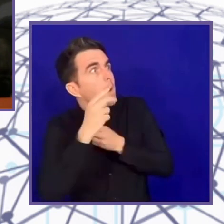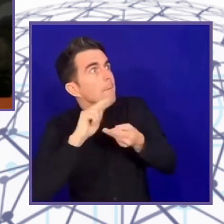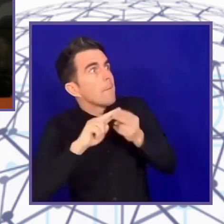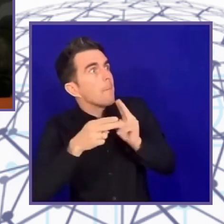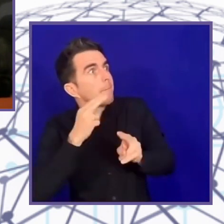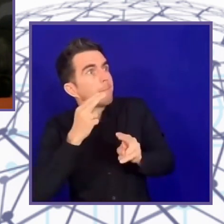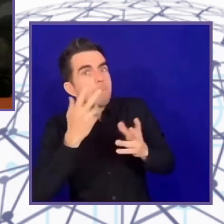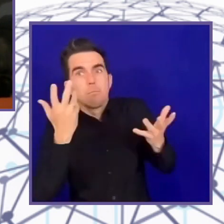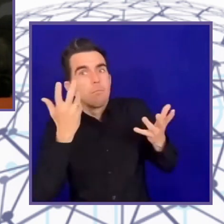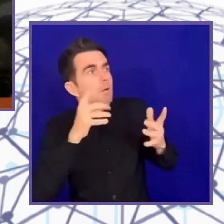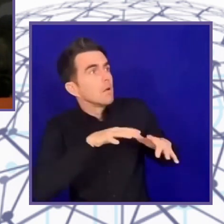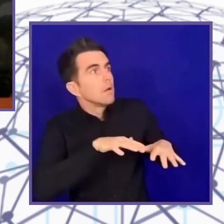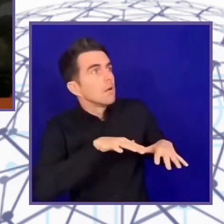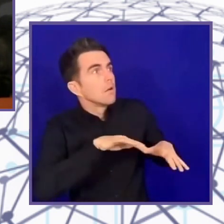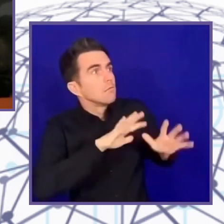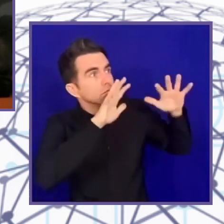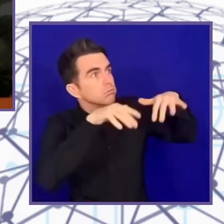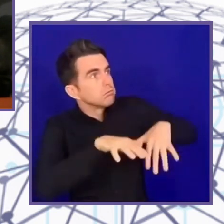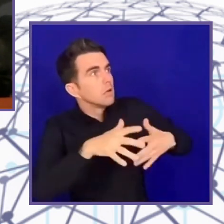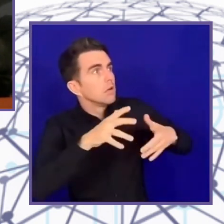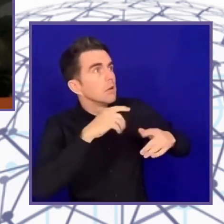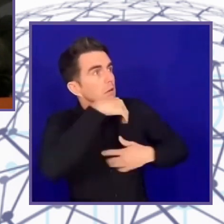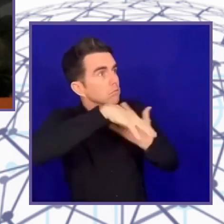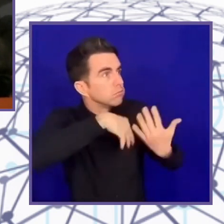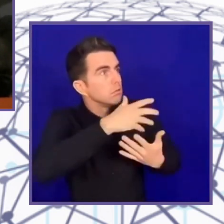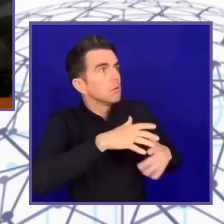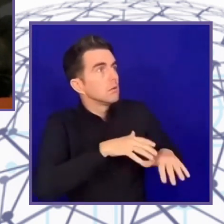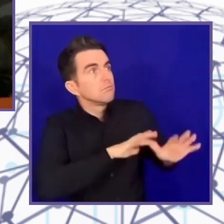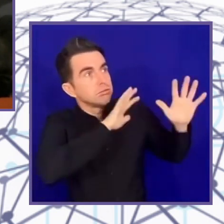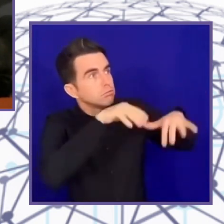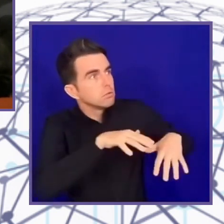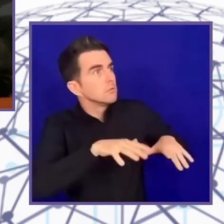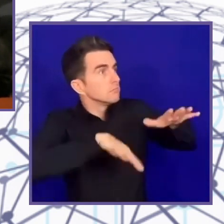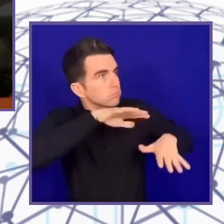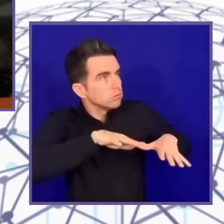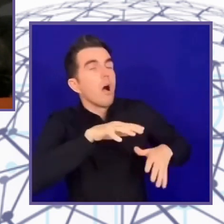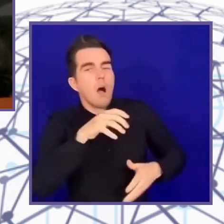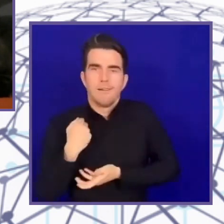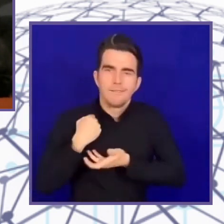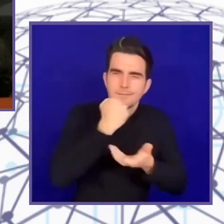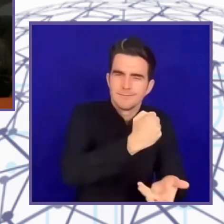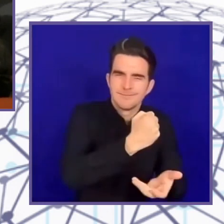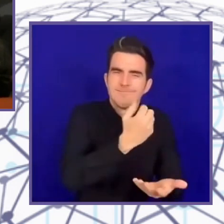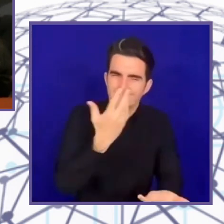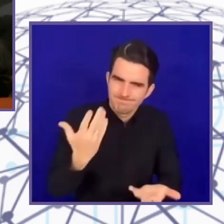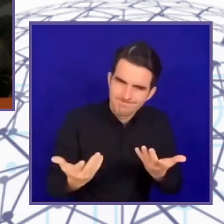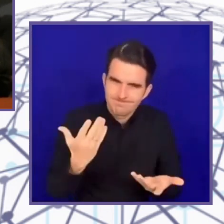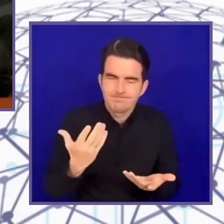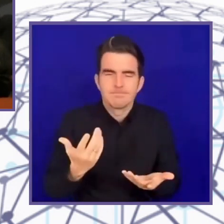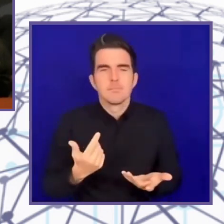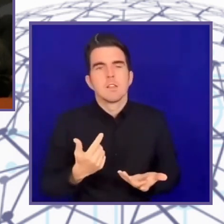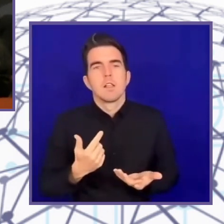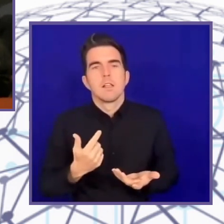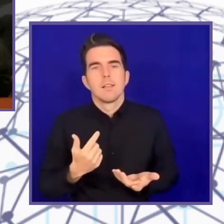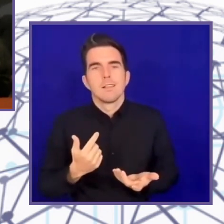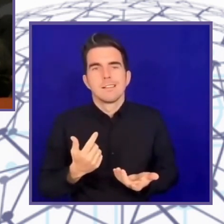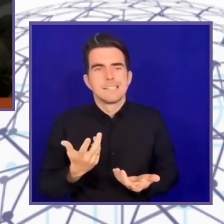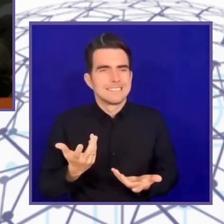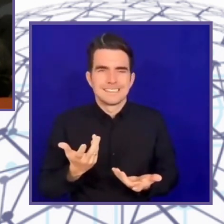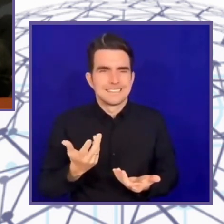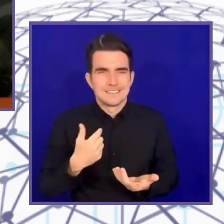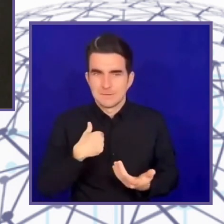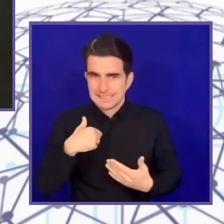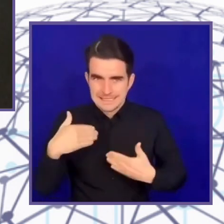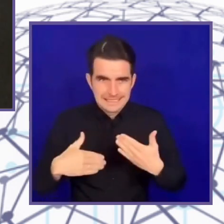so she must have just sneaked out, but the Ukraine crisis was the first time that WHO were able to